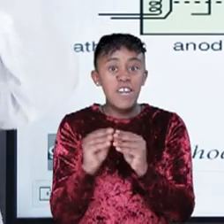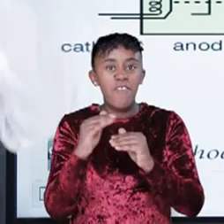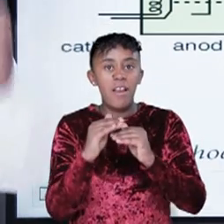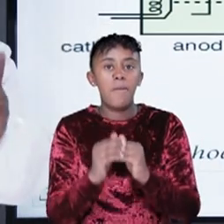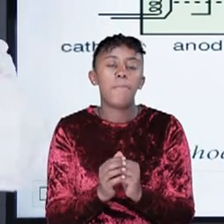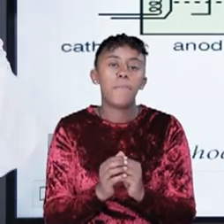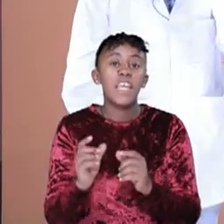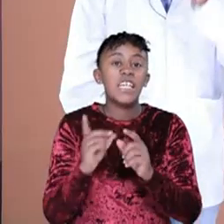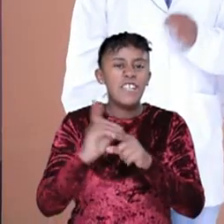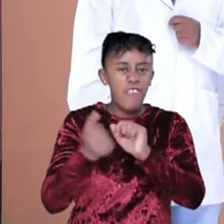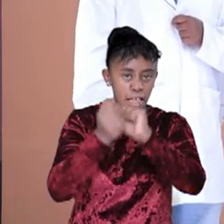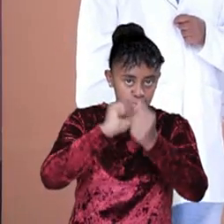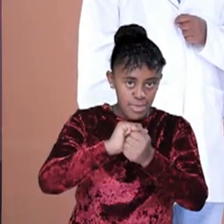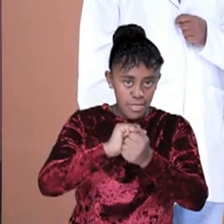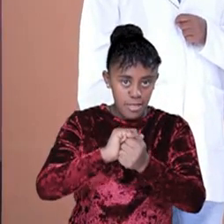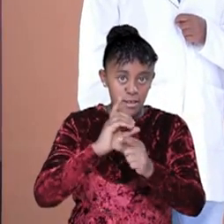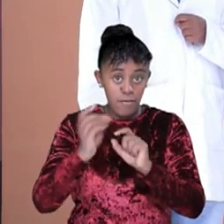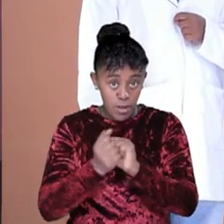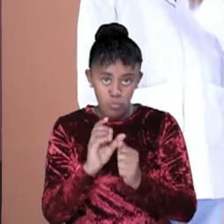electron horizontally, not vertically.